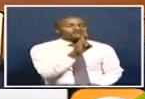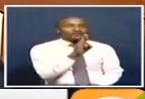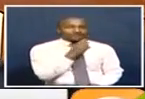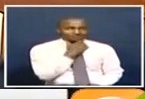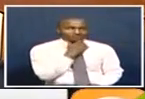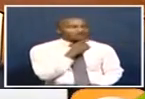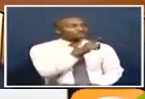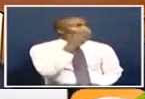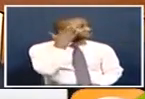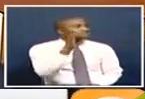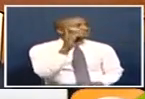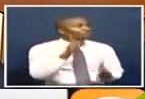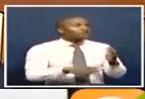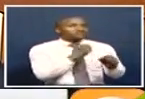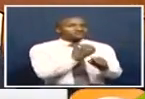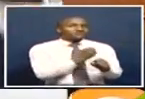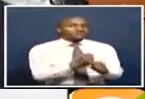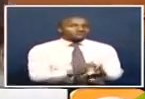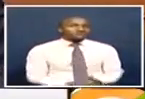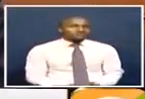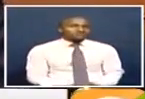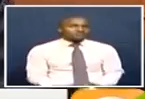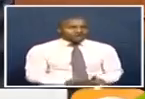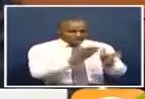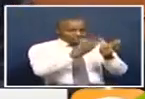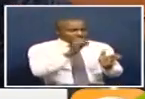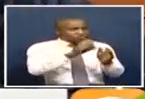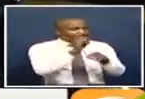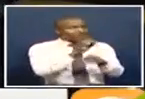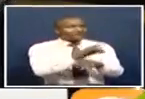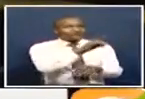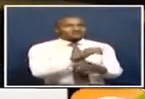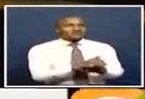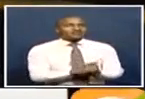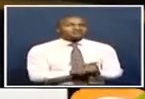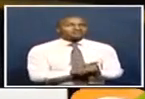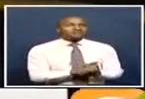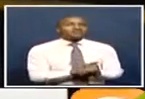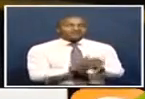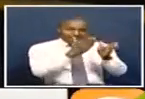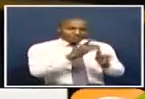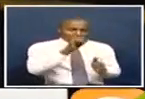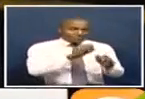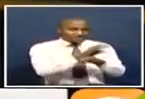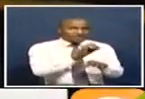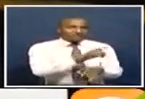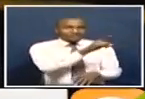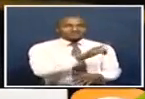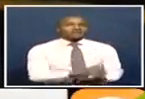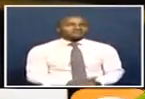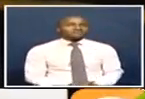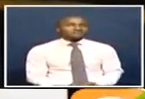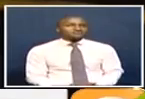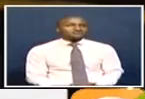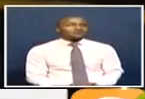She doesn't know what she's doing. Somebody should advise her. Somebody should advise her. Somebody should advise her. You